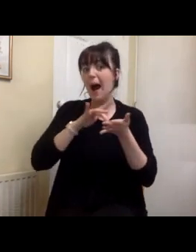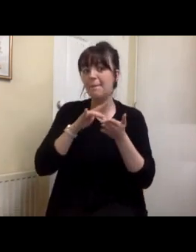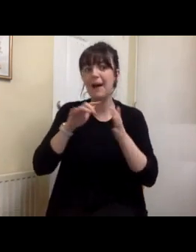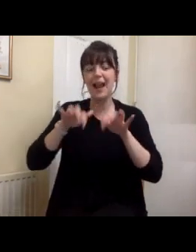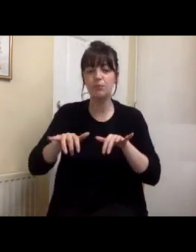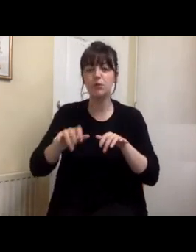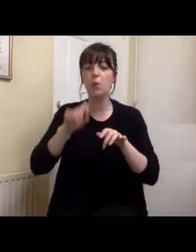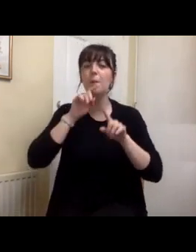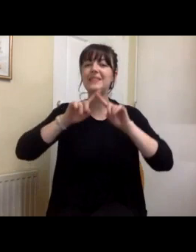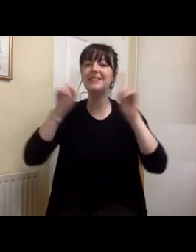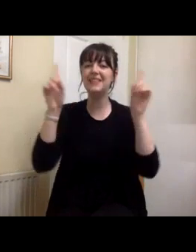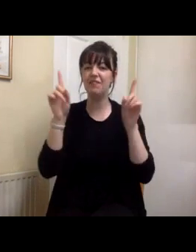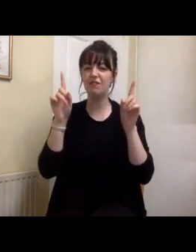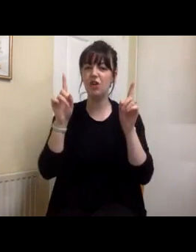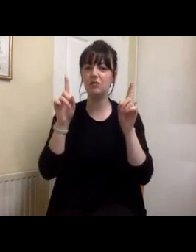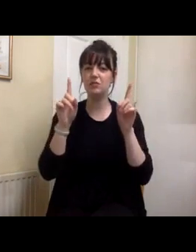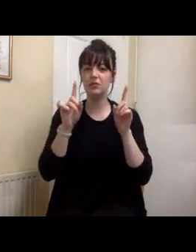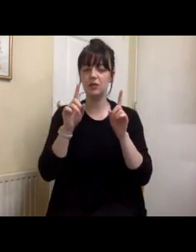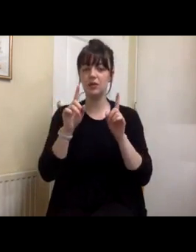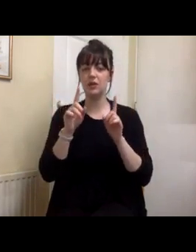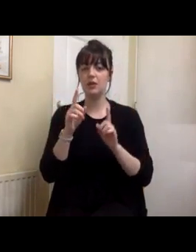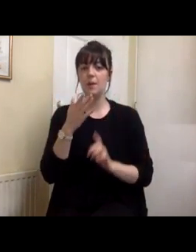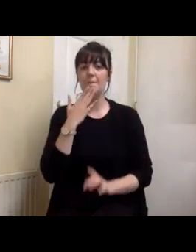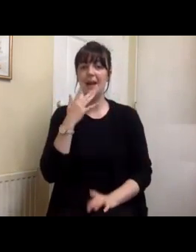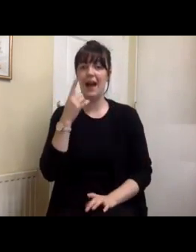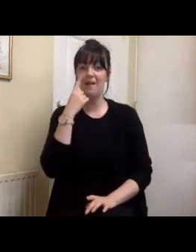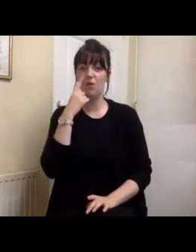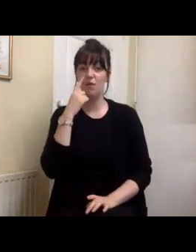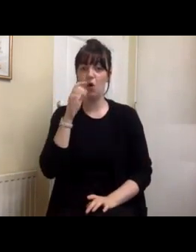the question area is.